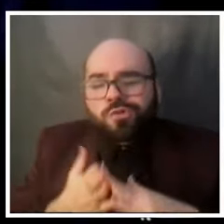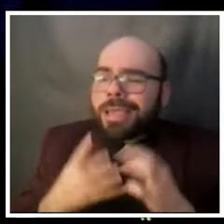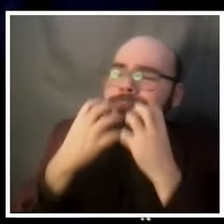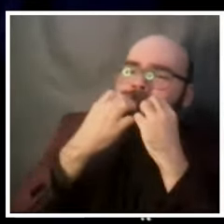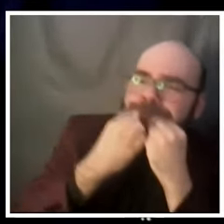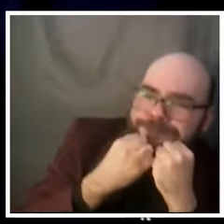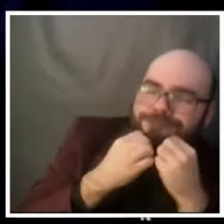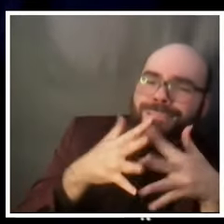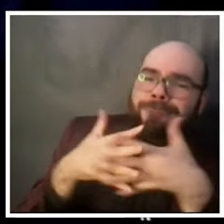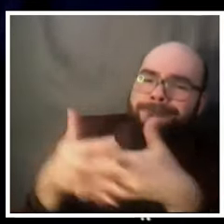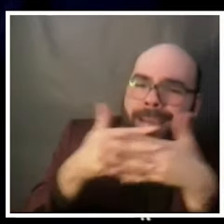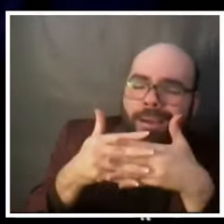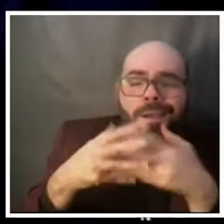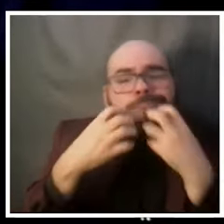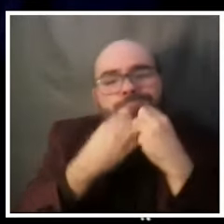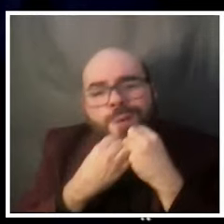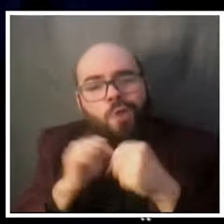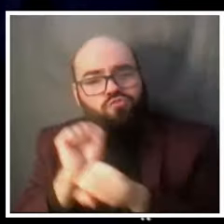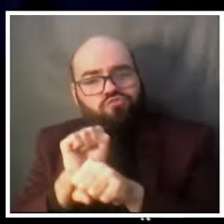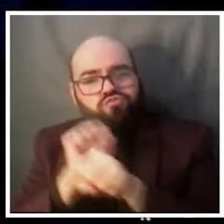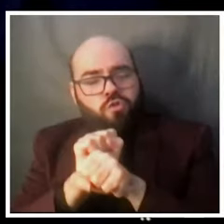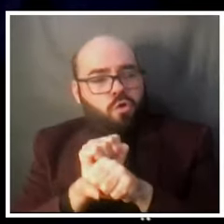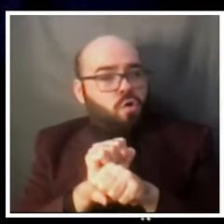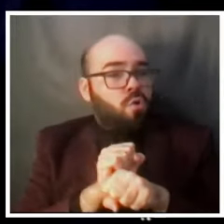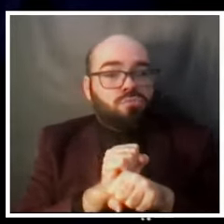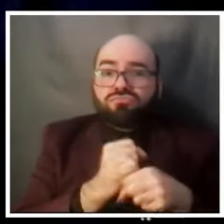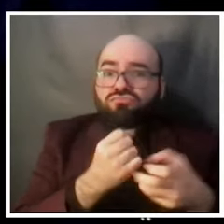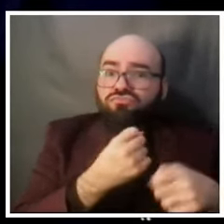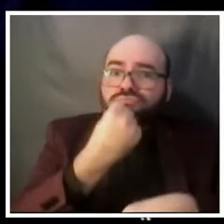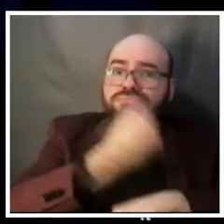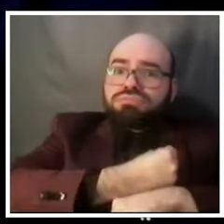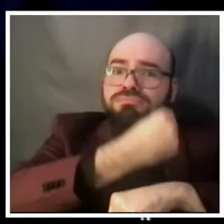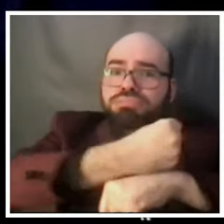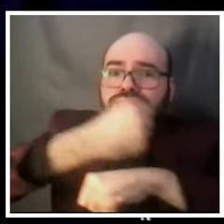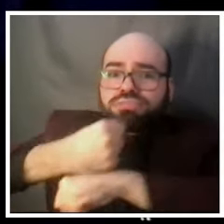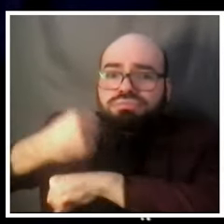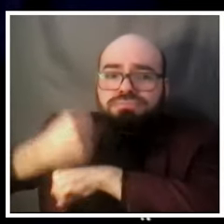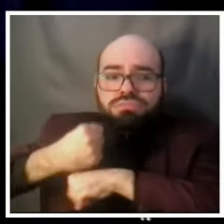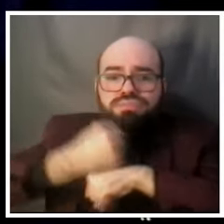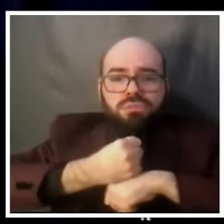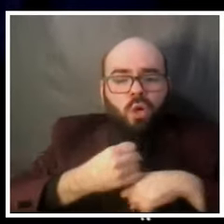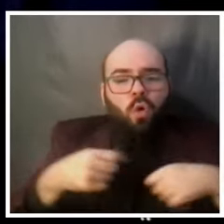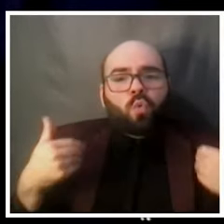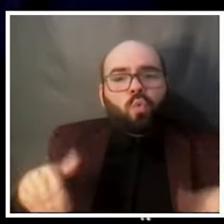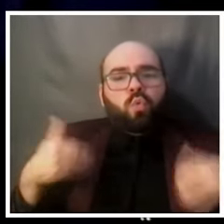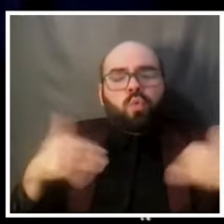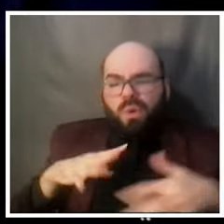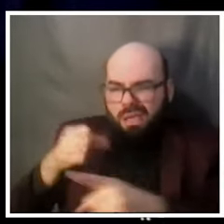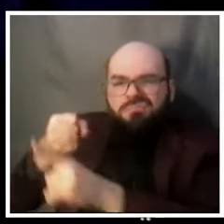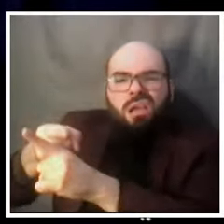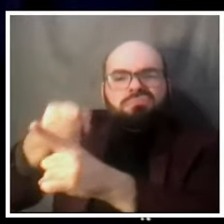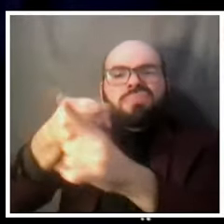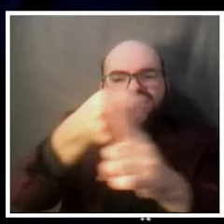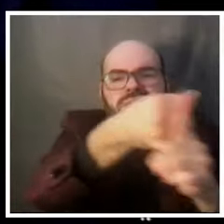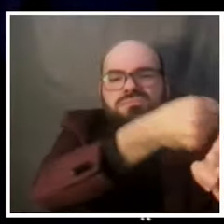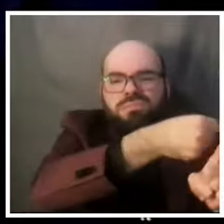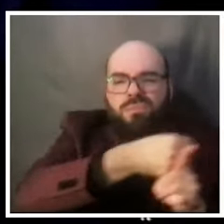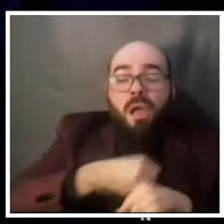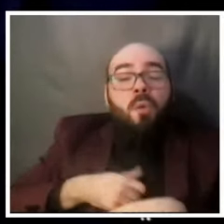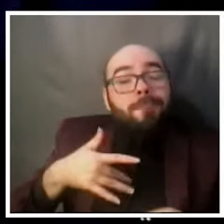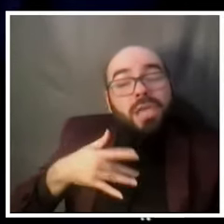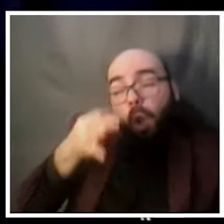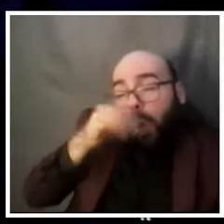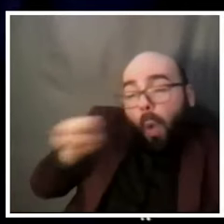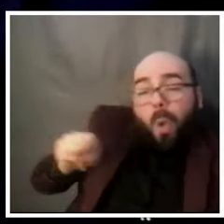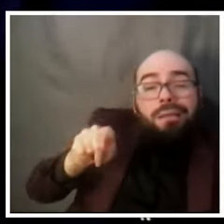thought the World War II monument downtown by City Hall says so much about Scranton.